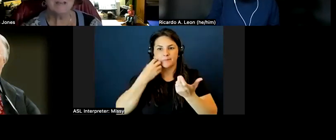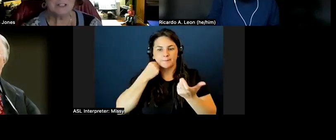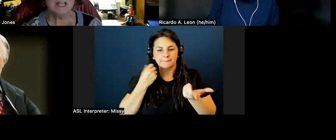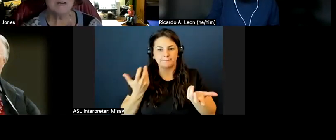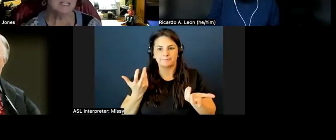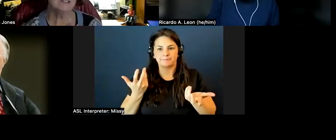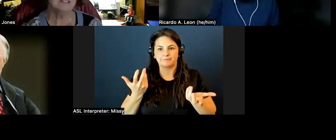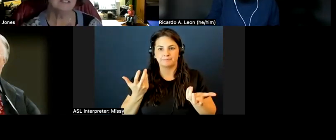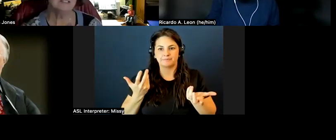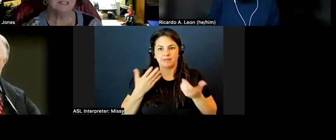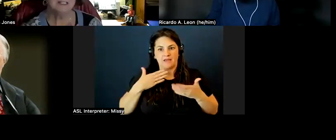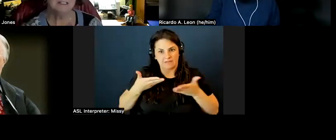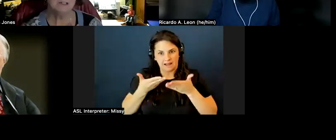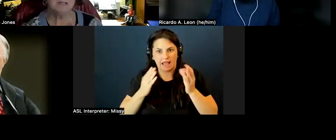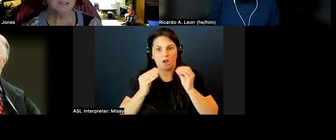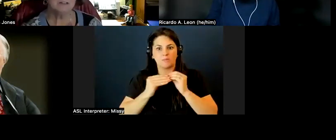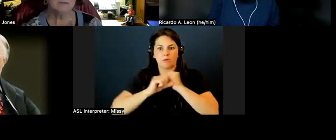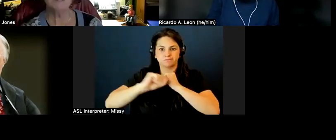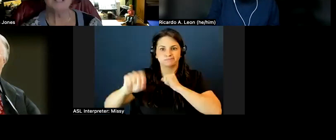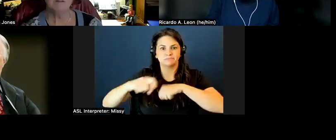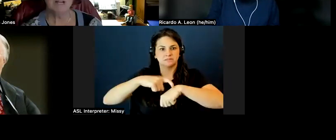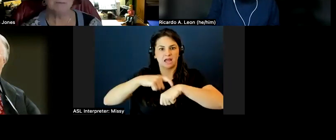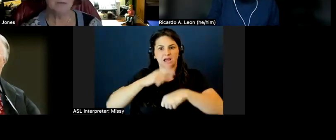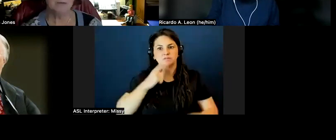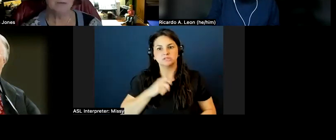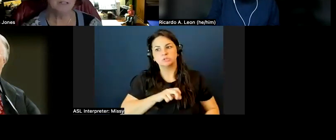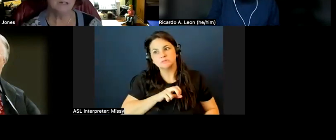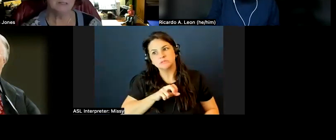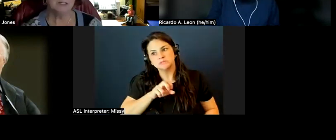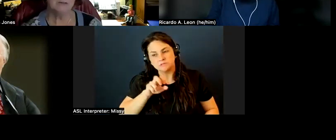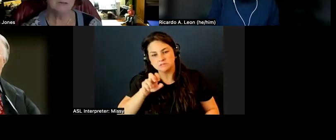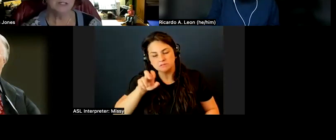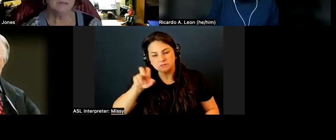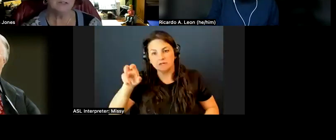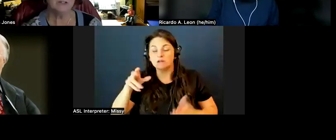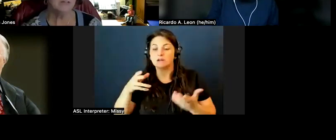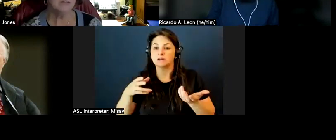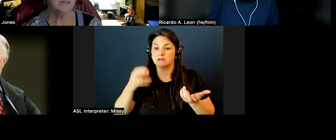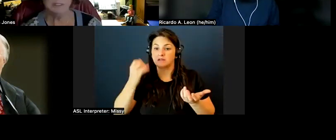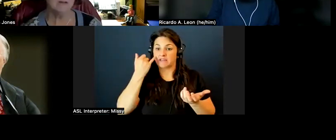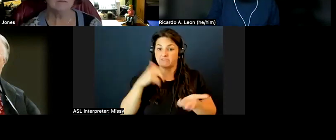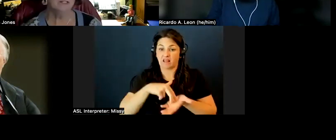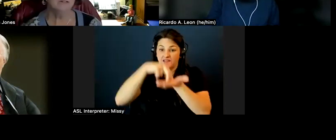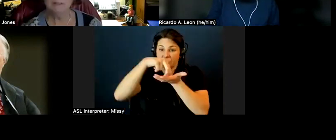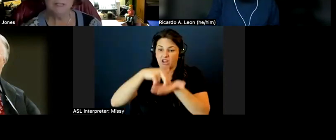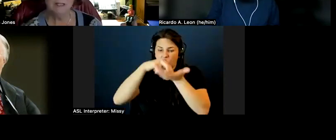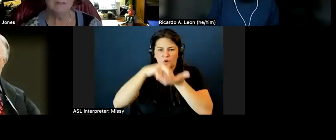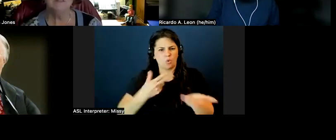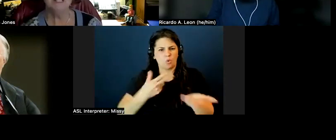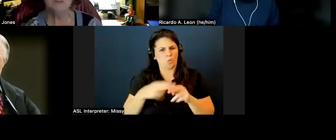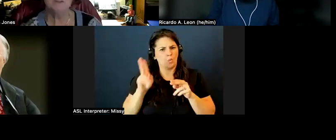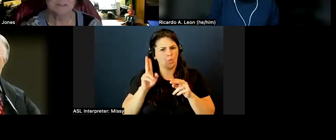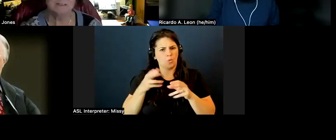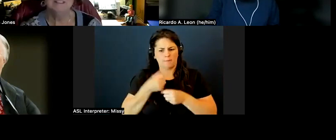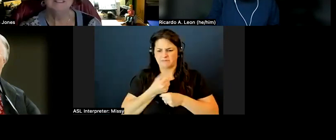when I have to allow additional time to be able to traverse that ramp, where, somebody who, if I was using an elevator, cut down,